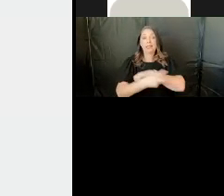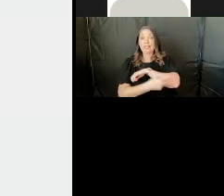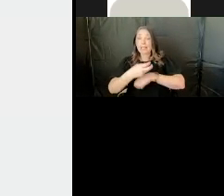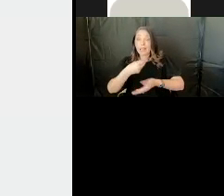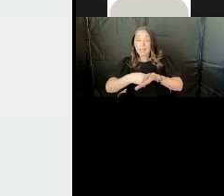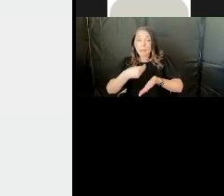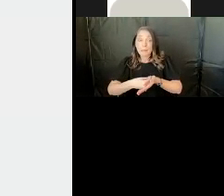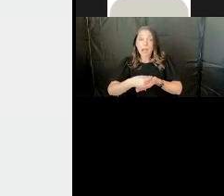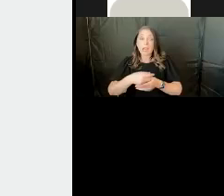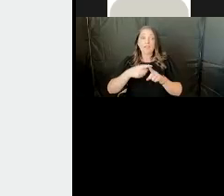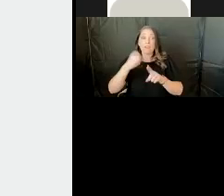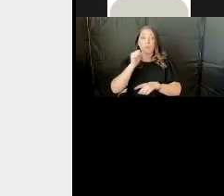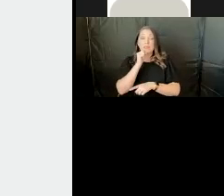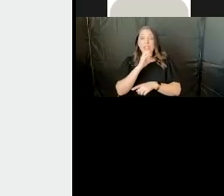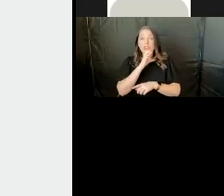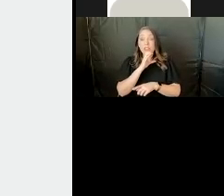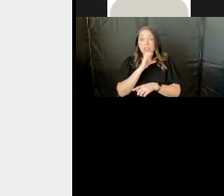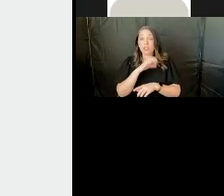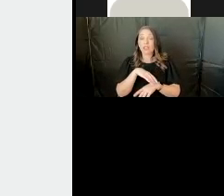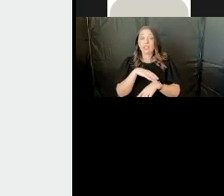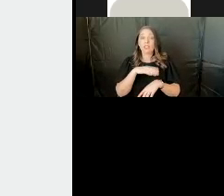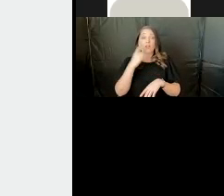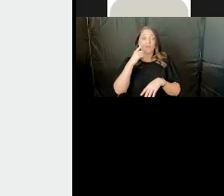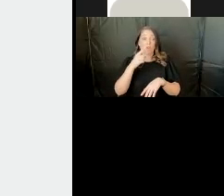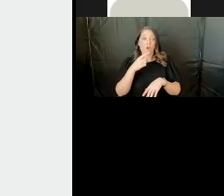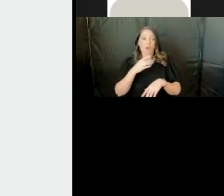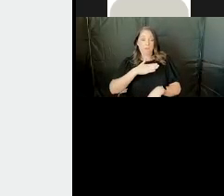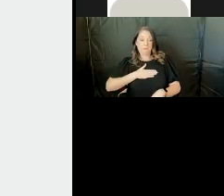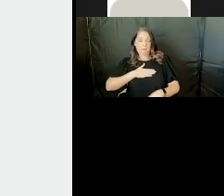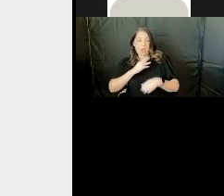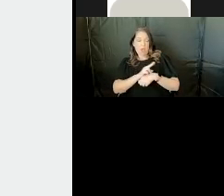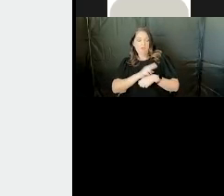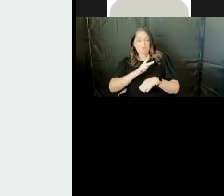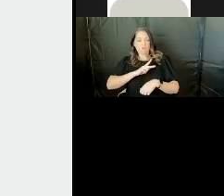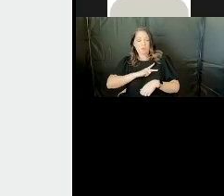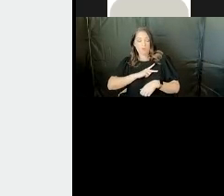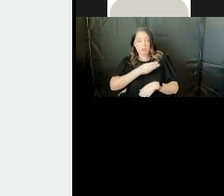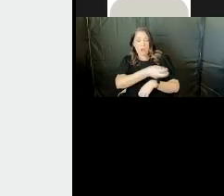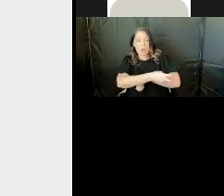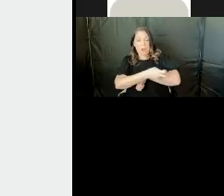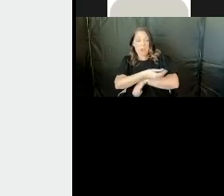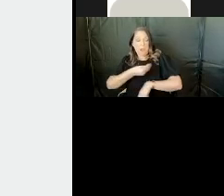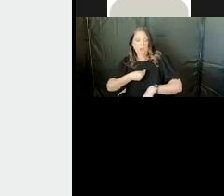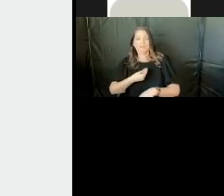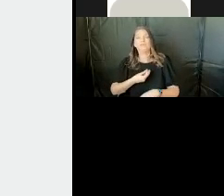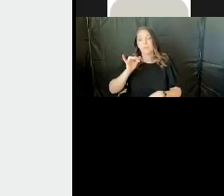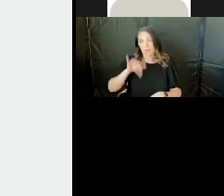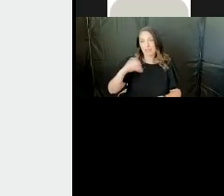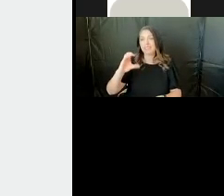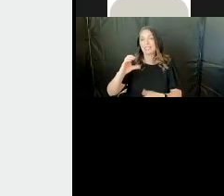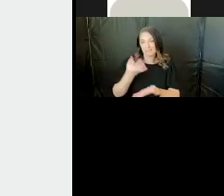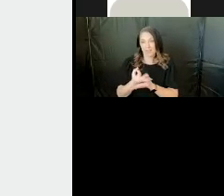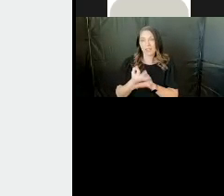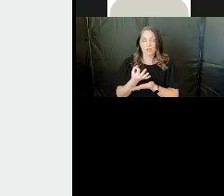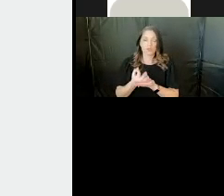from an elderly person's possession for personal use would be C, financial abuse. And number